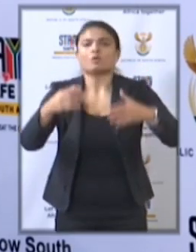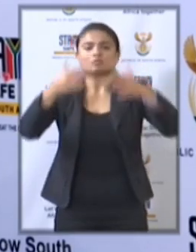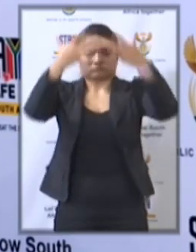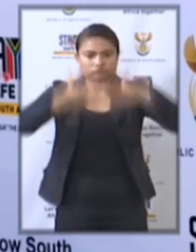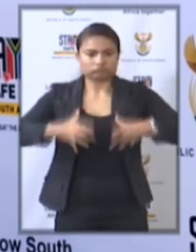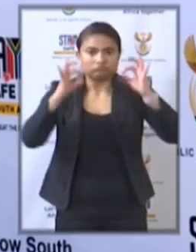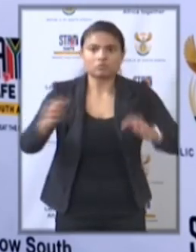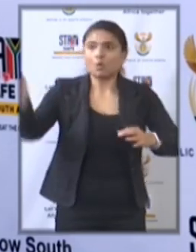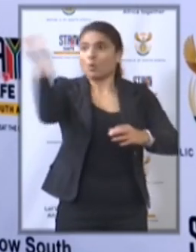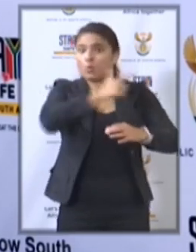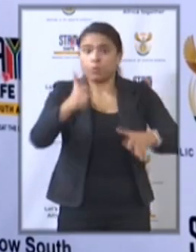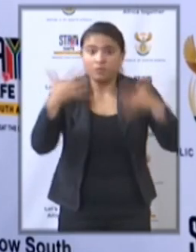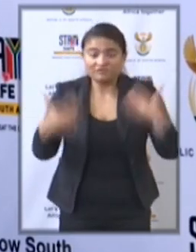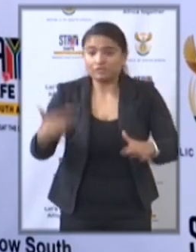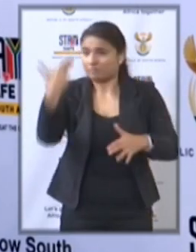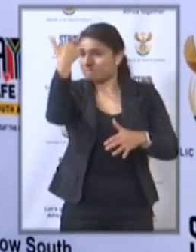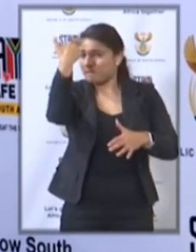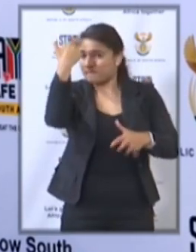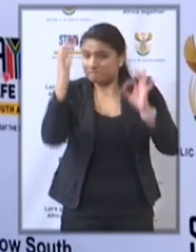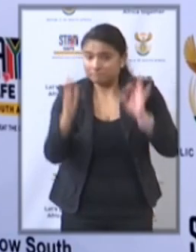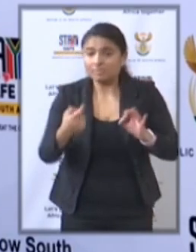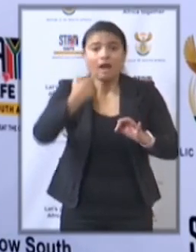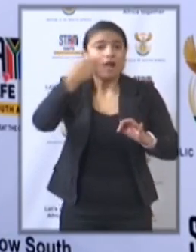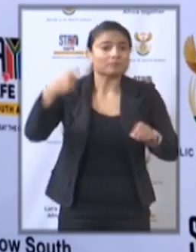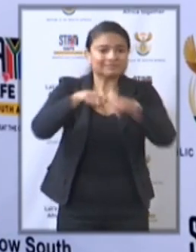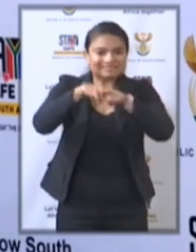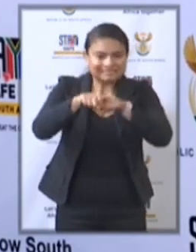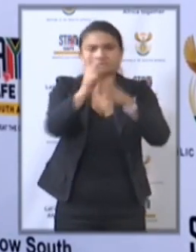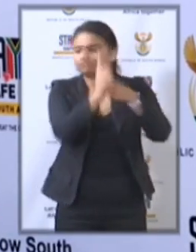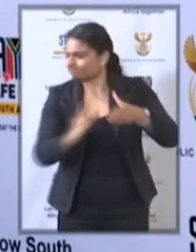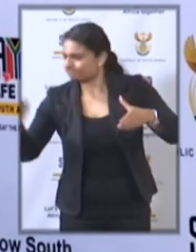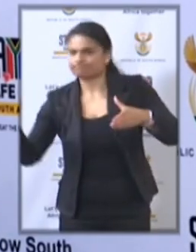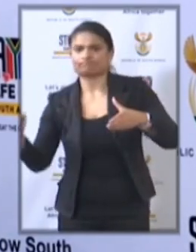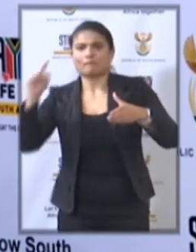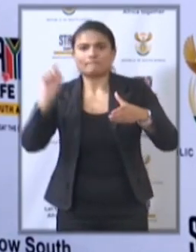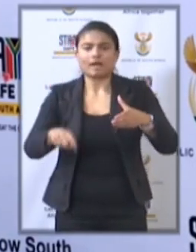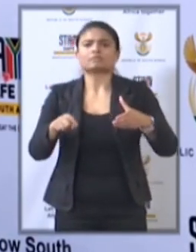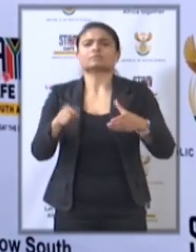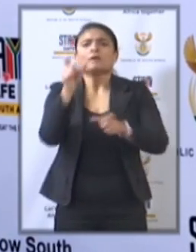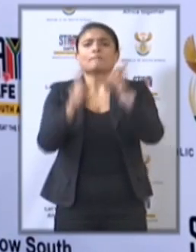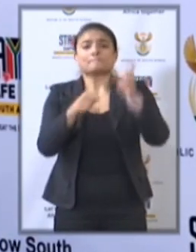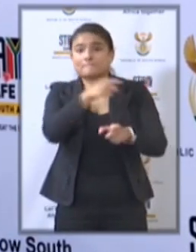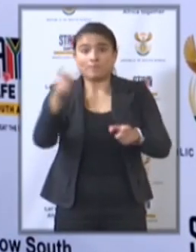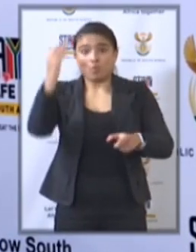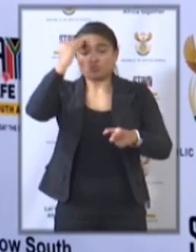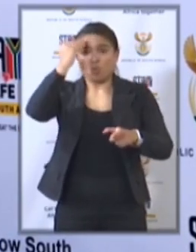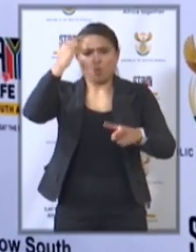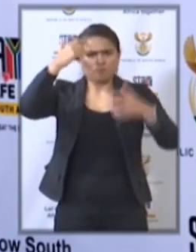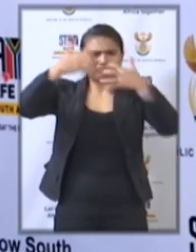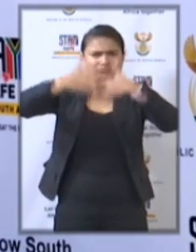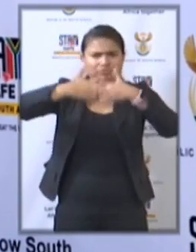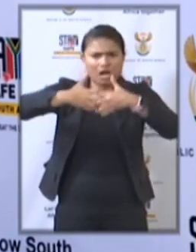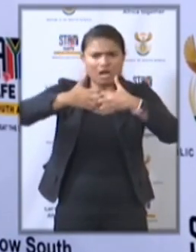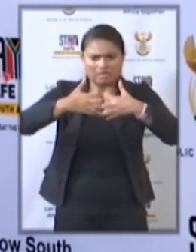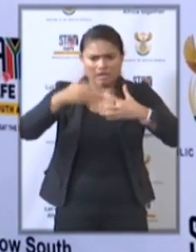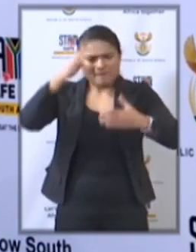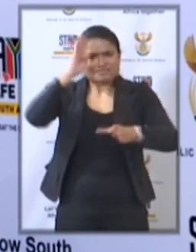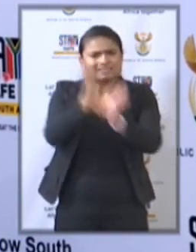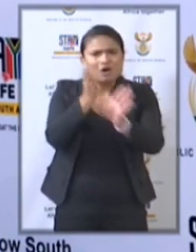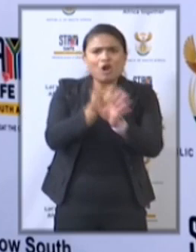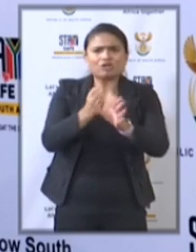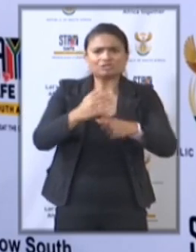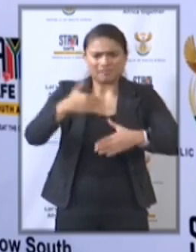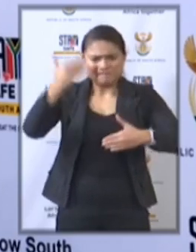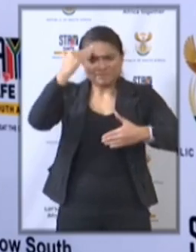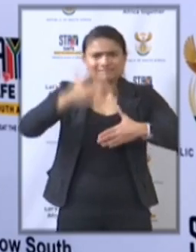and linkage to medical care, and address mental health problems and substance abuse exacerbated by